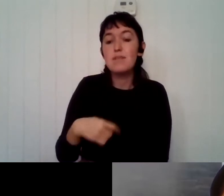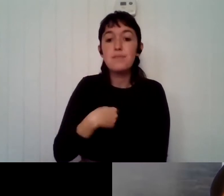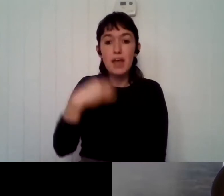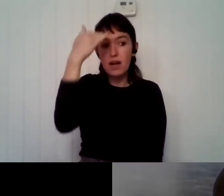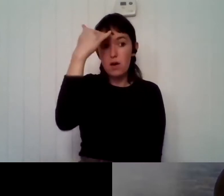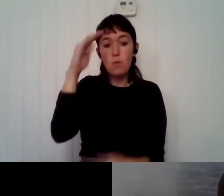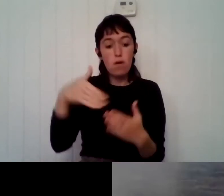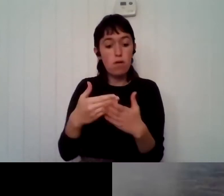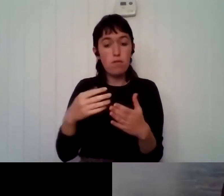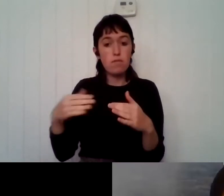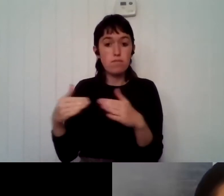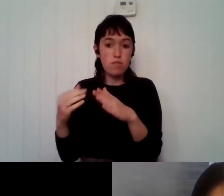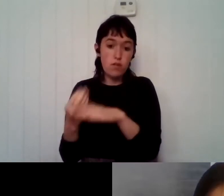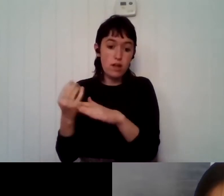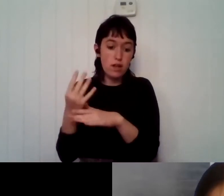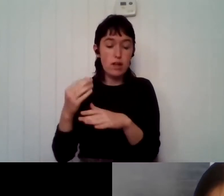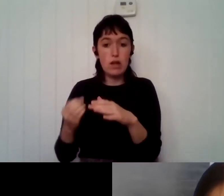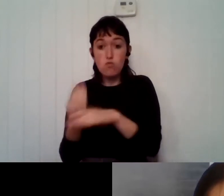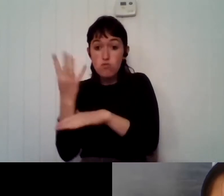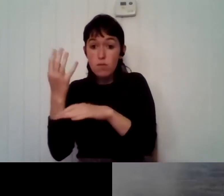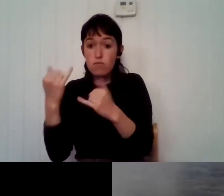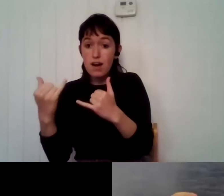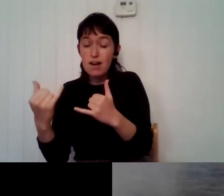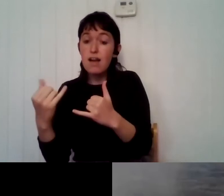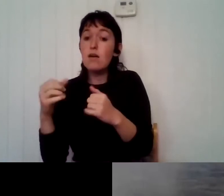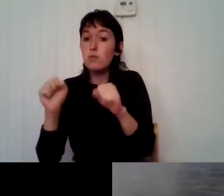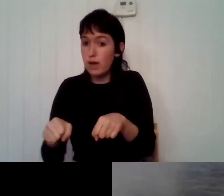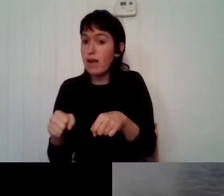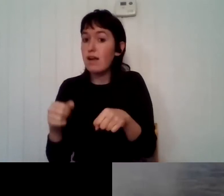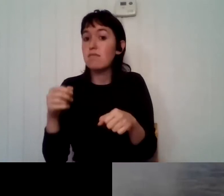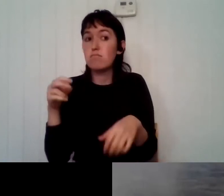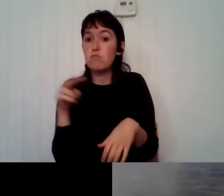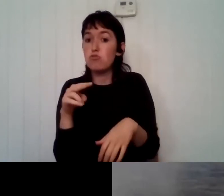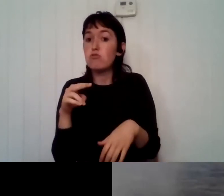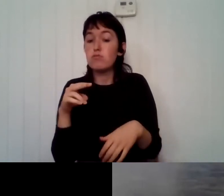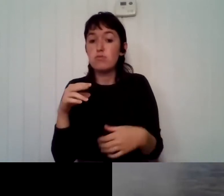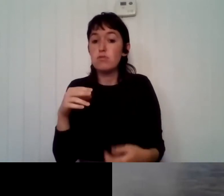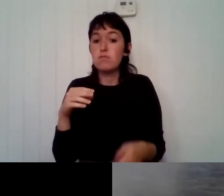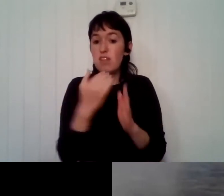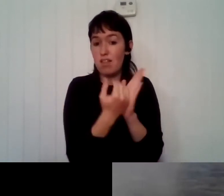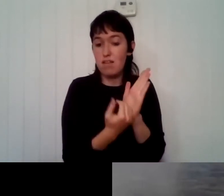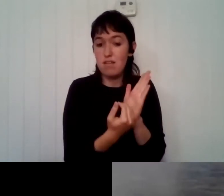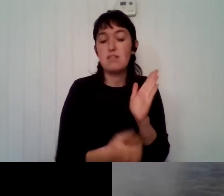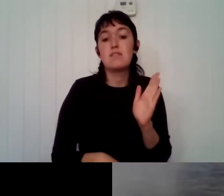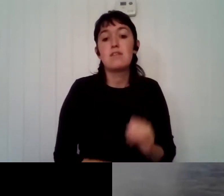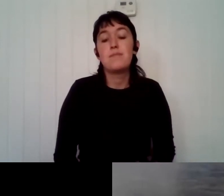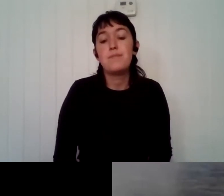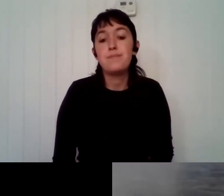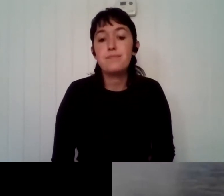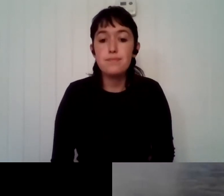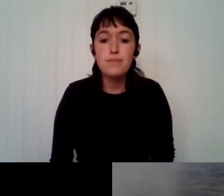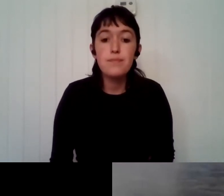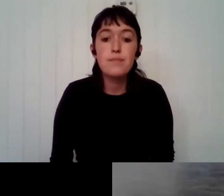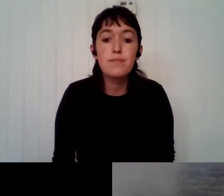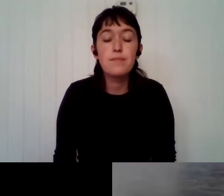And also, it's if you have someone that tells you, yes, this volcano is going to erupt on the 10th of